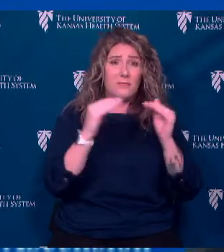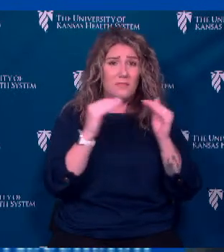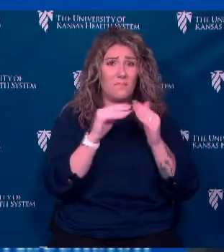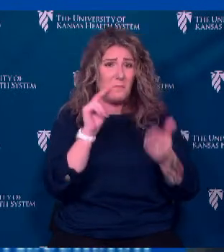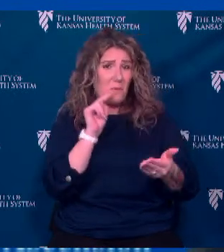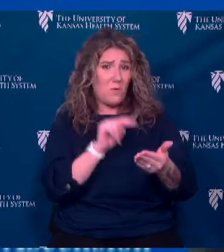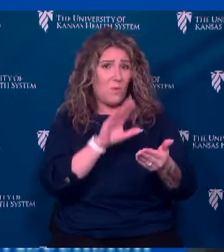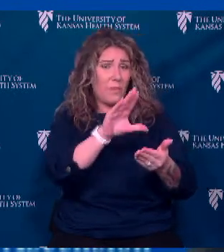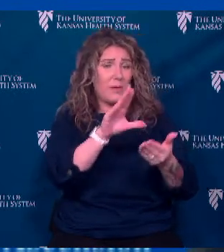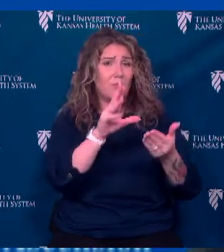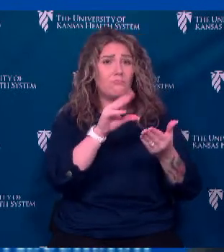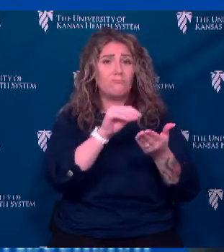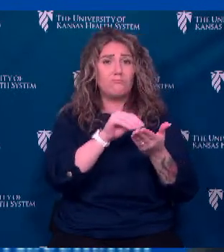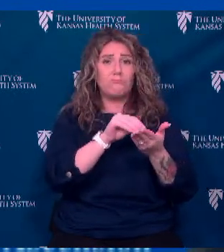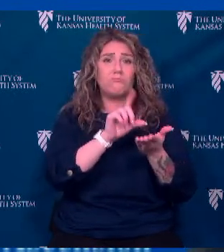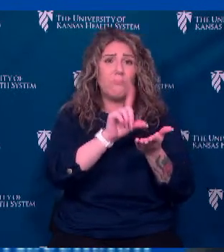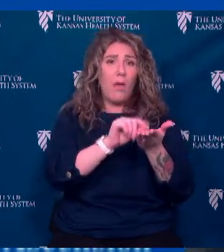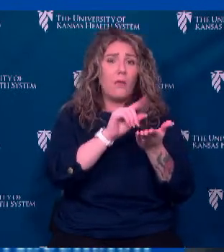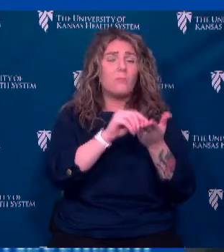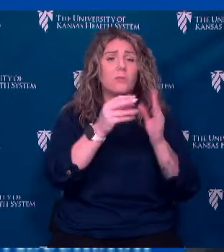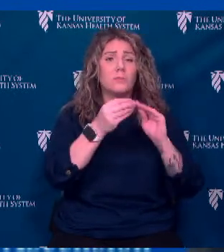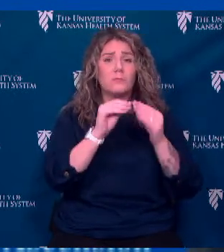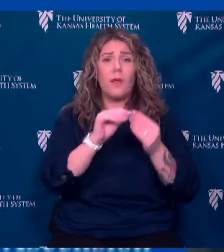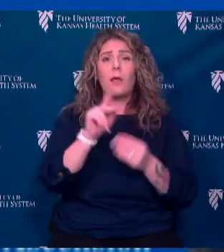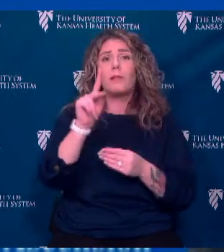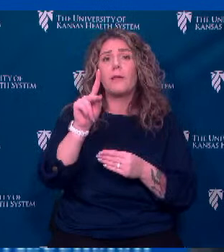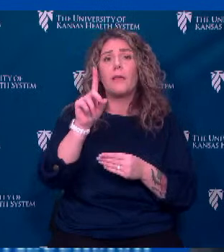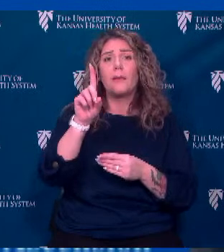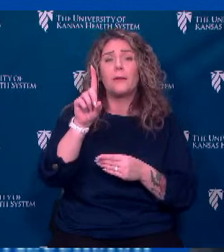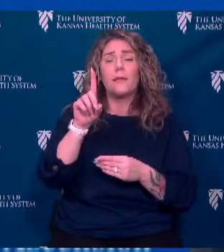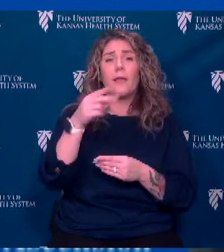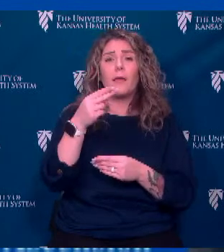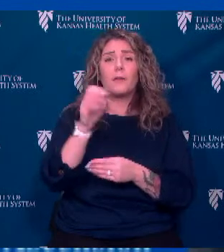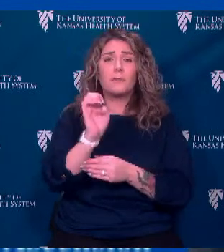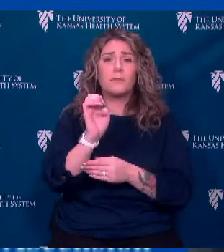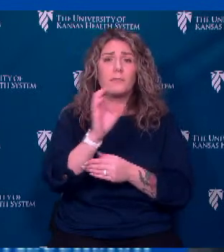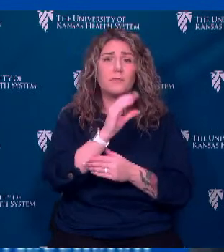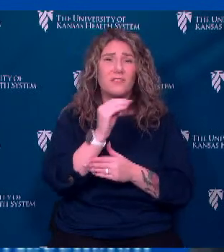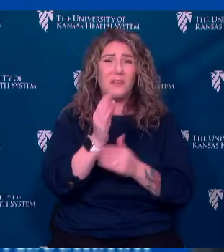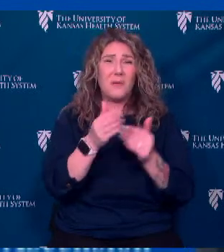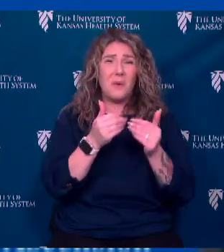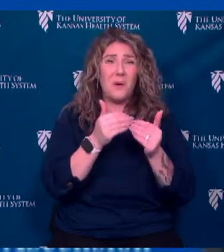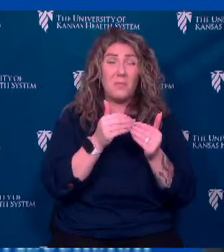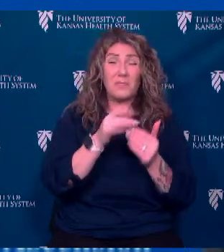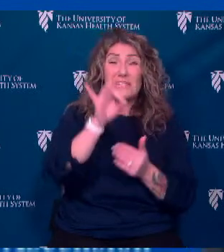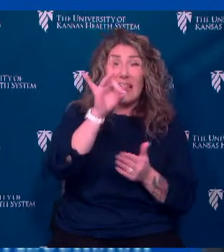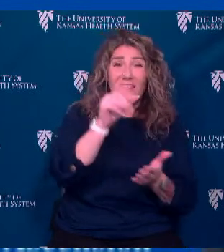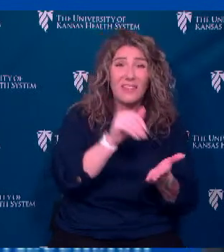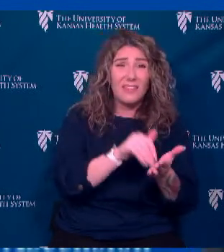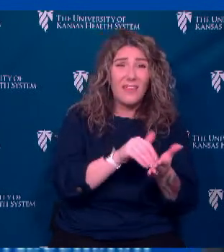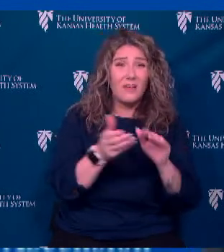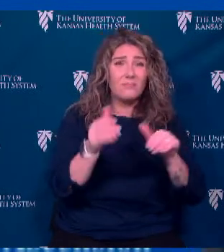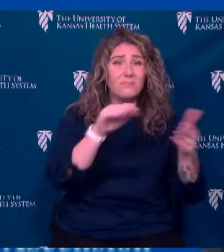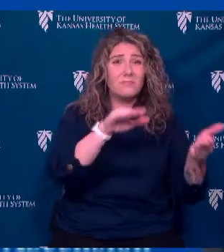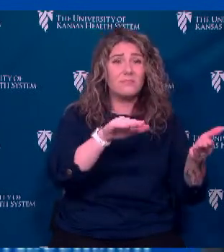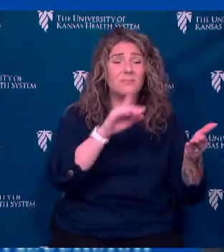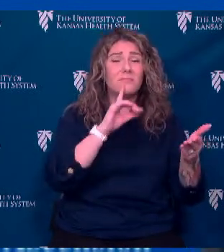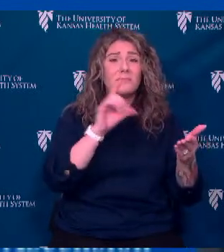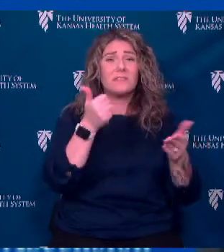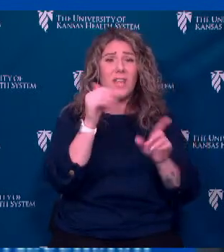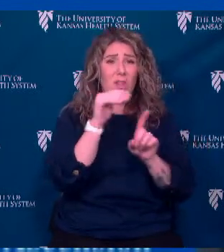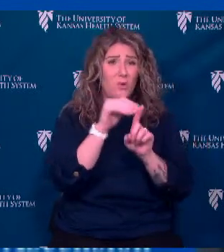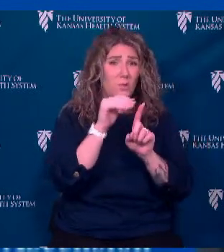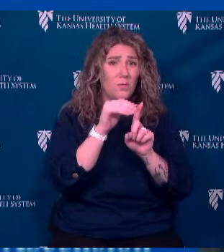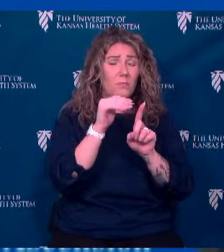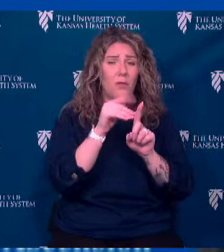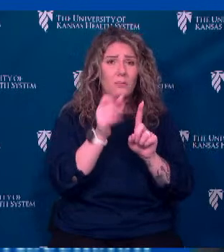some of the published numbers on KDHE site, and we're almost at 8,000. Again, another reminder that this